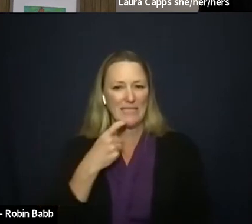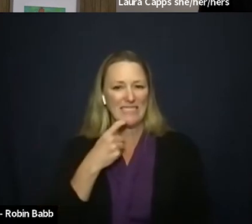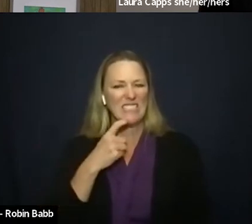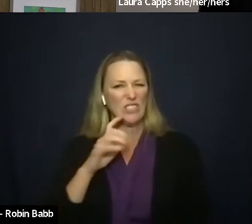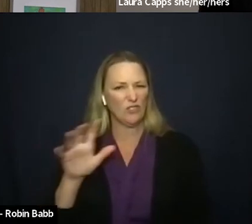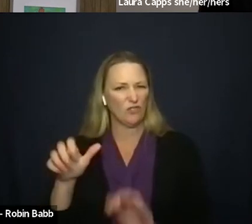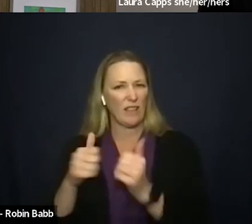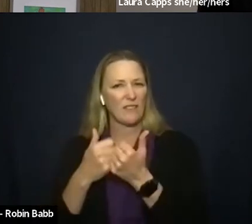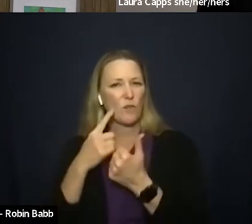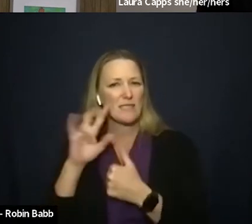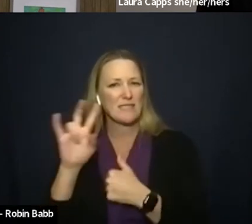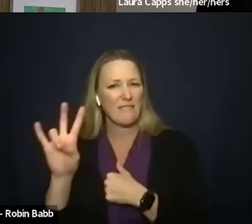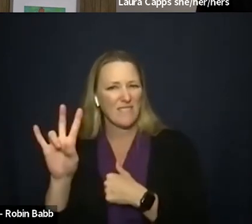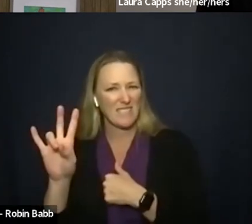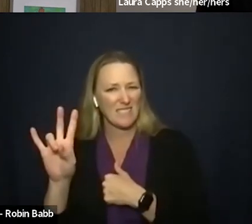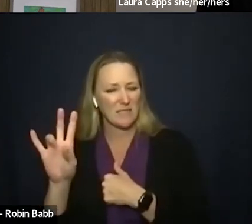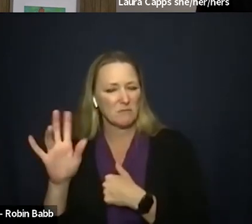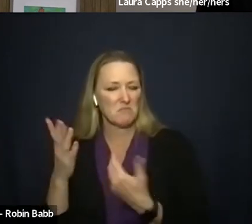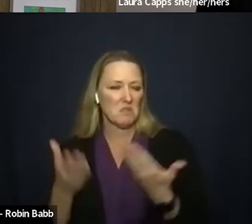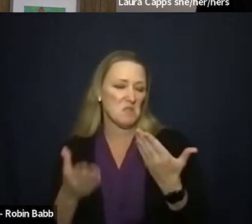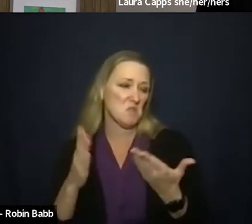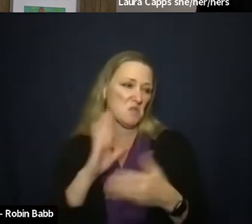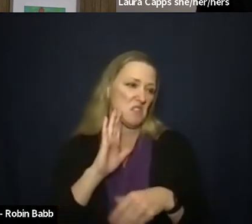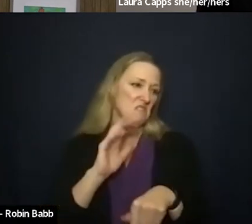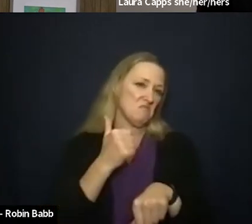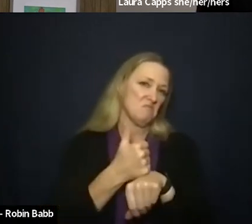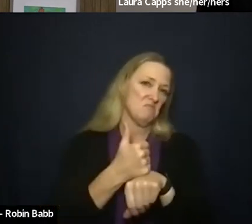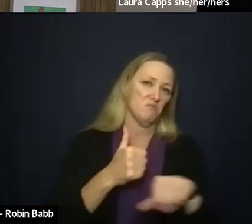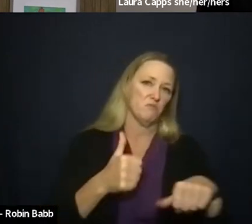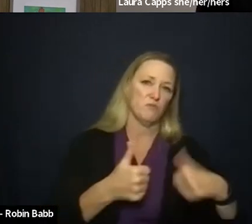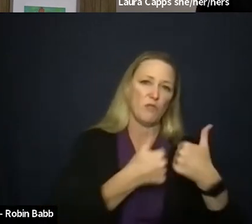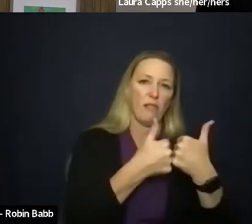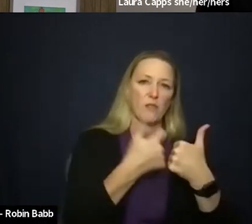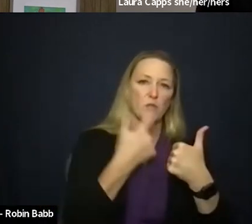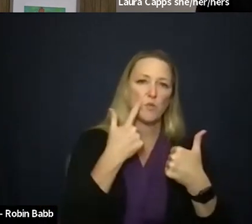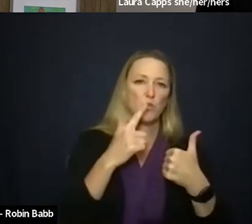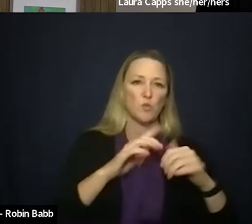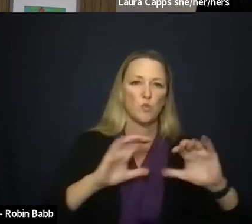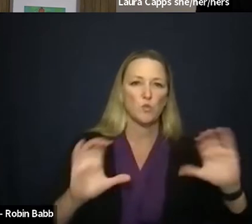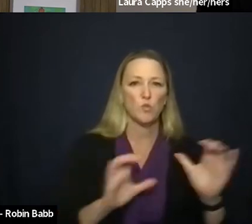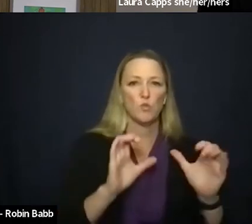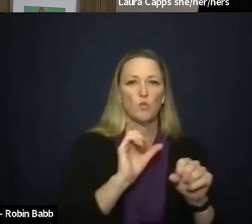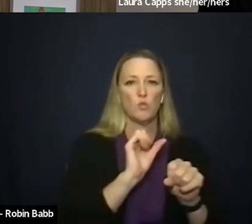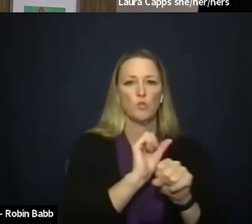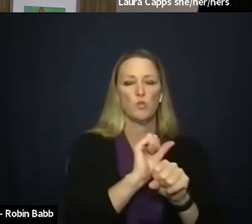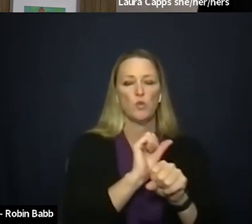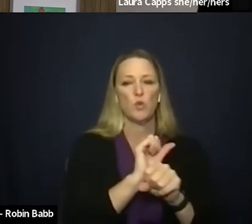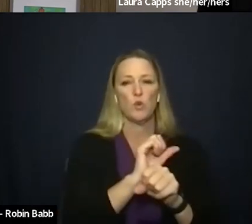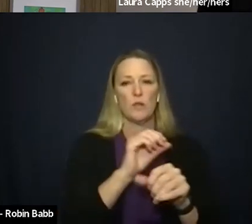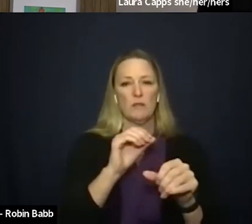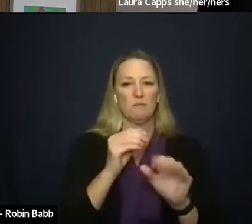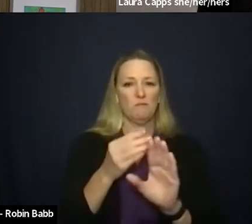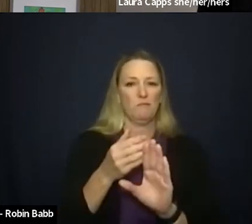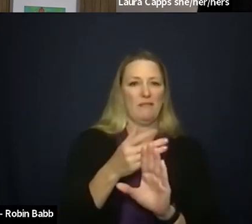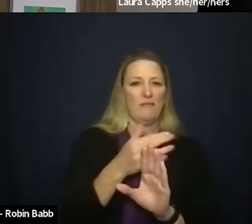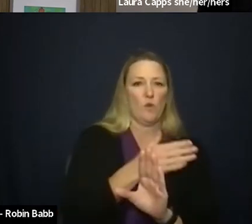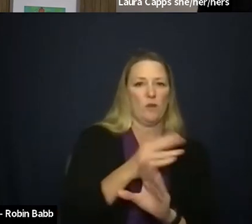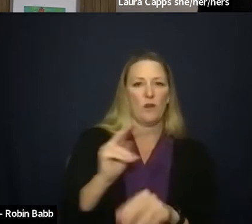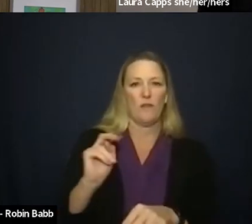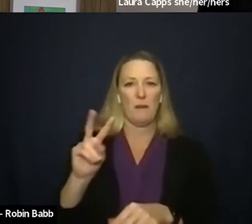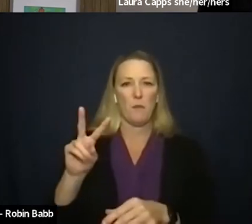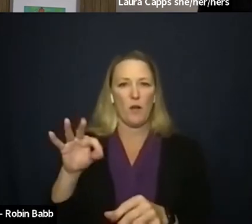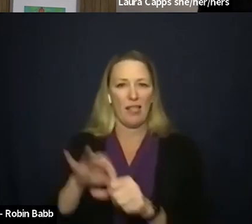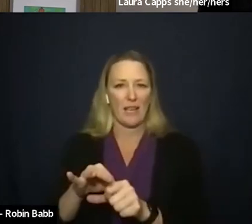that would pose with uh getting and getting the work done in time for the election in november can you just